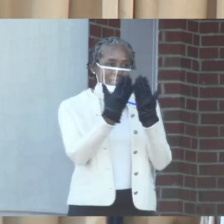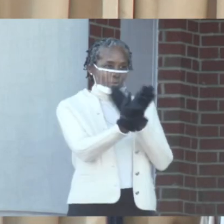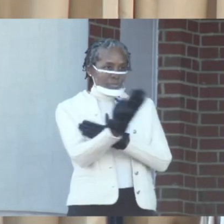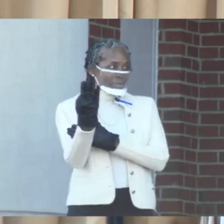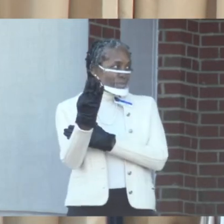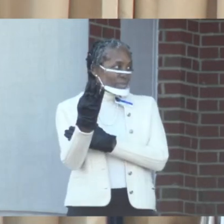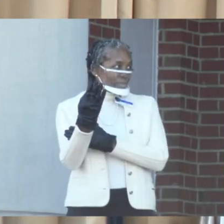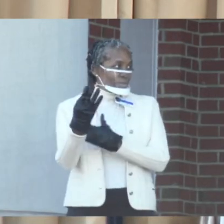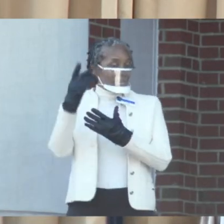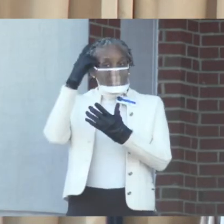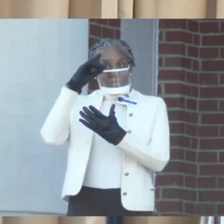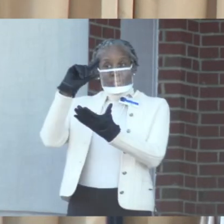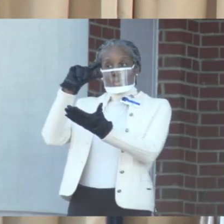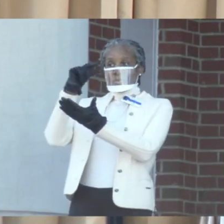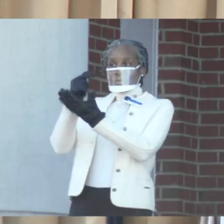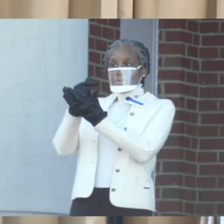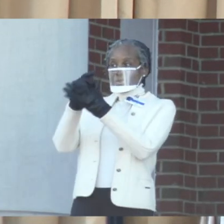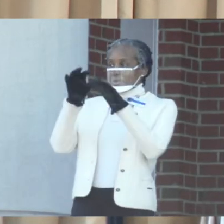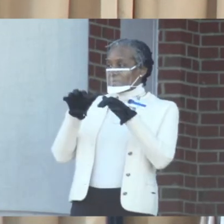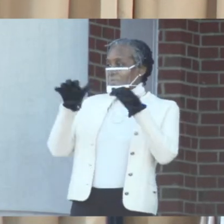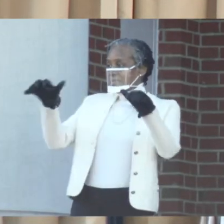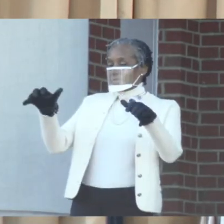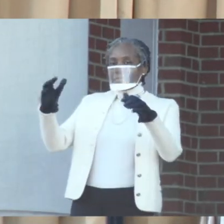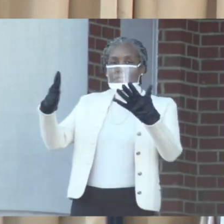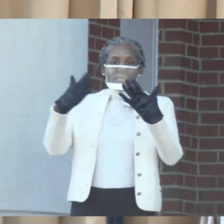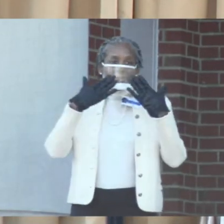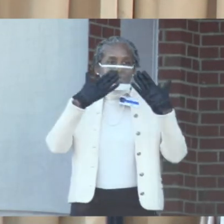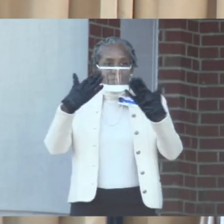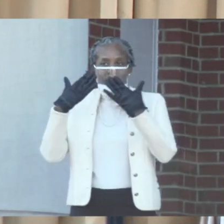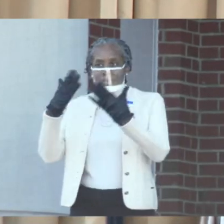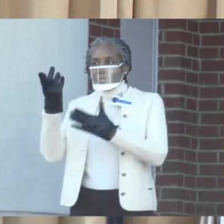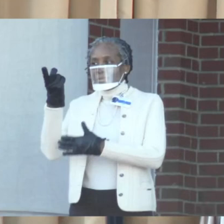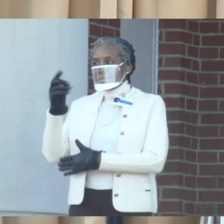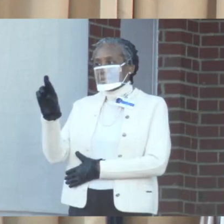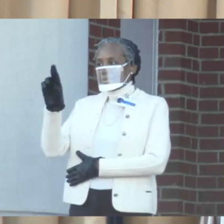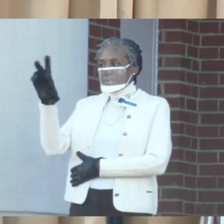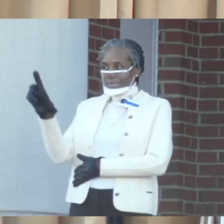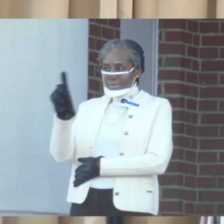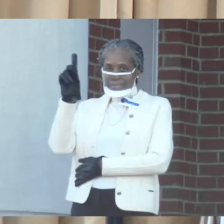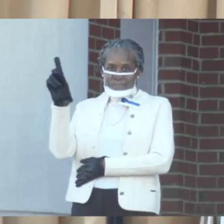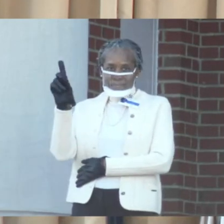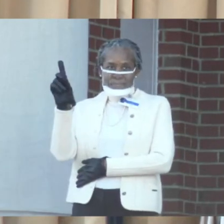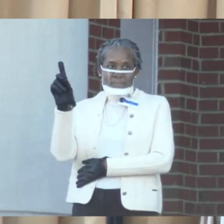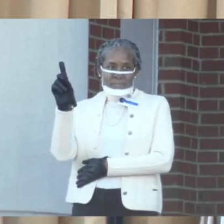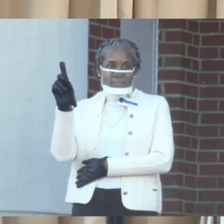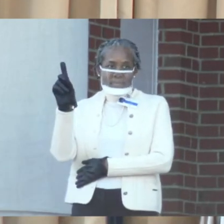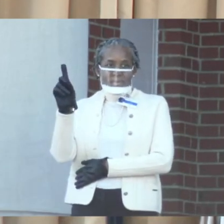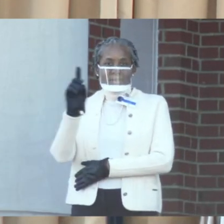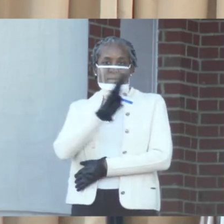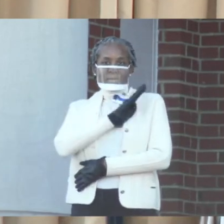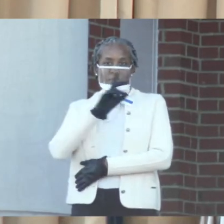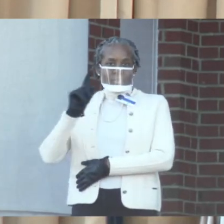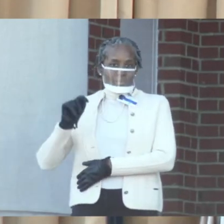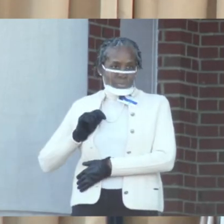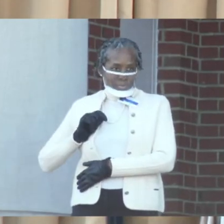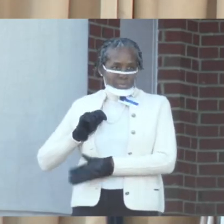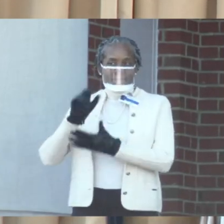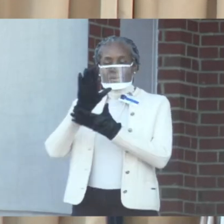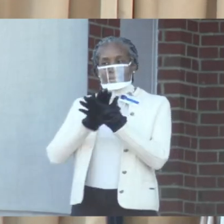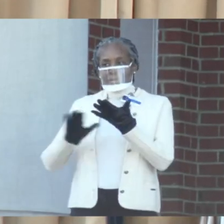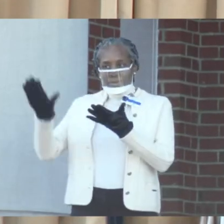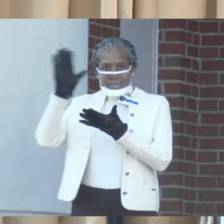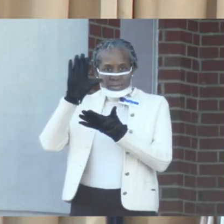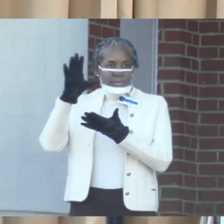Morning. On behalf of the graduates, I want to extend our thanks to Dr. Dina Meyer, the Board of Trustees, the college